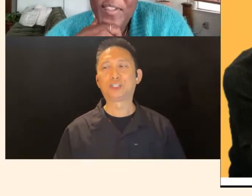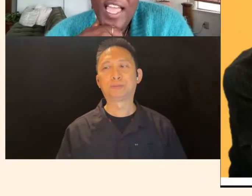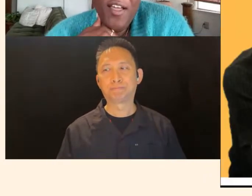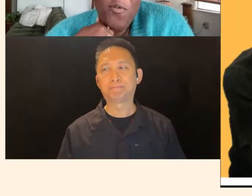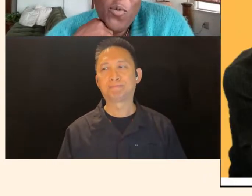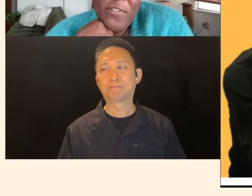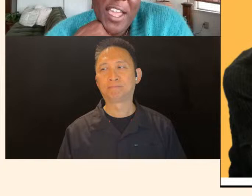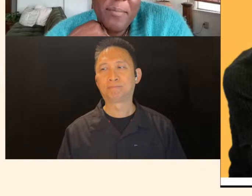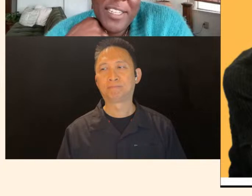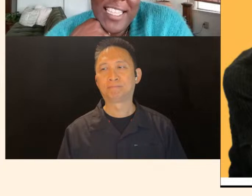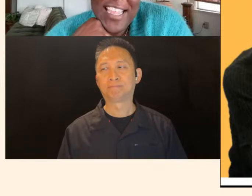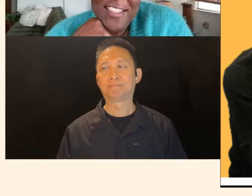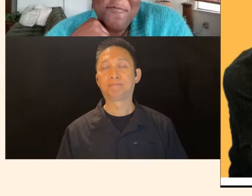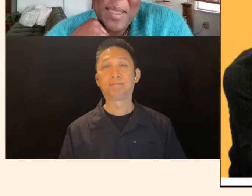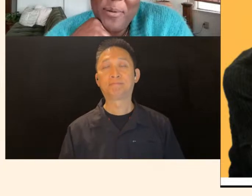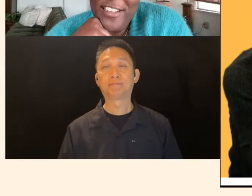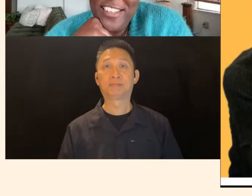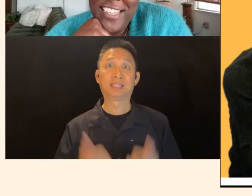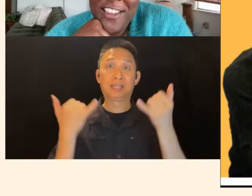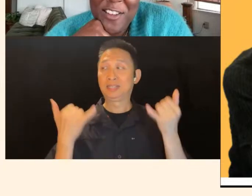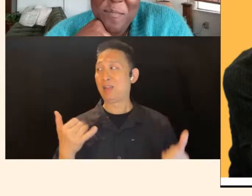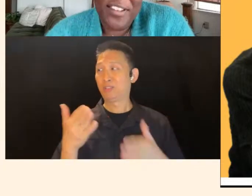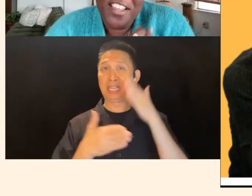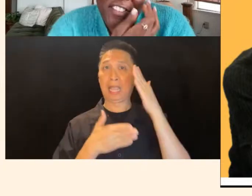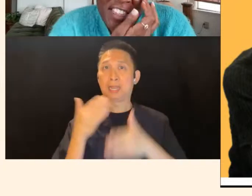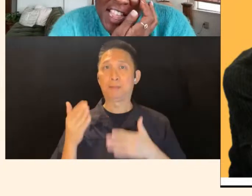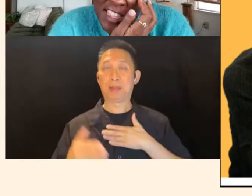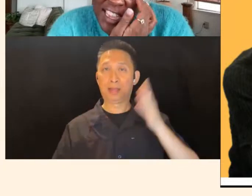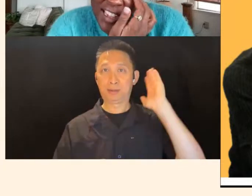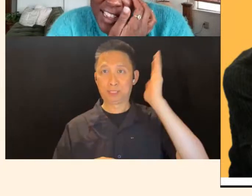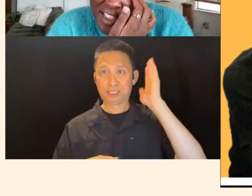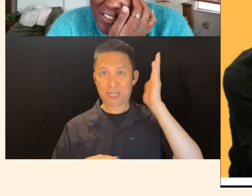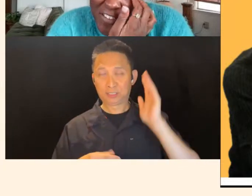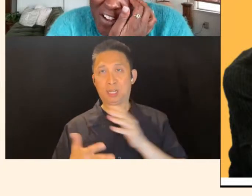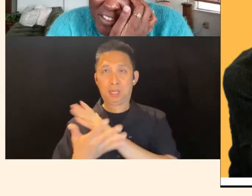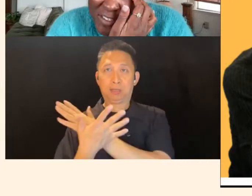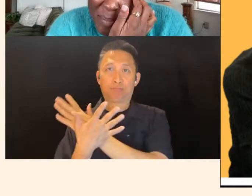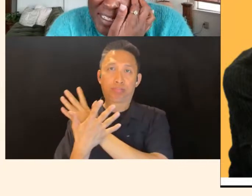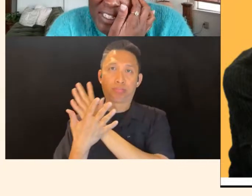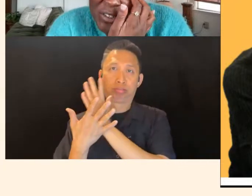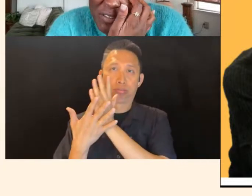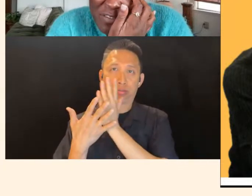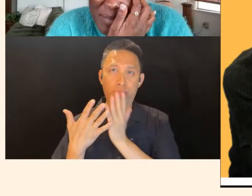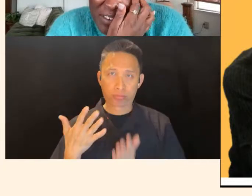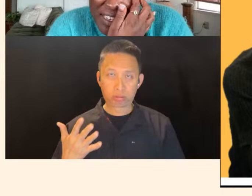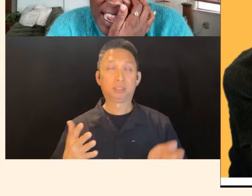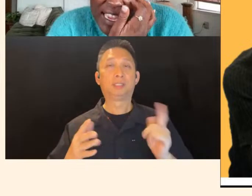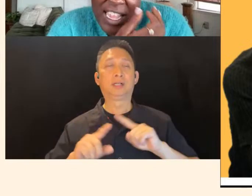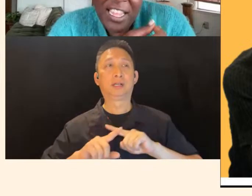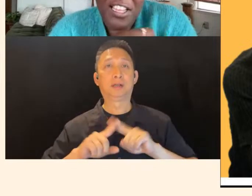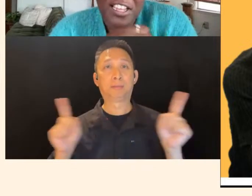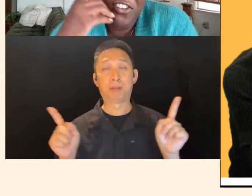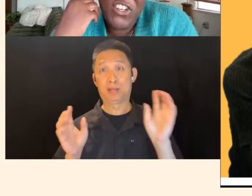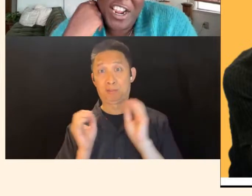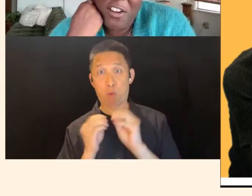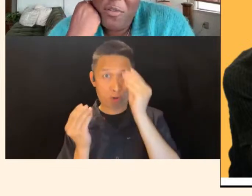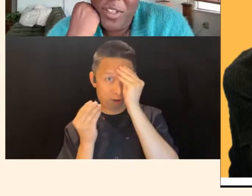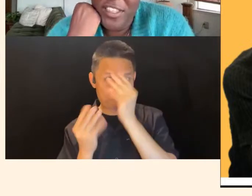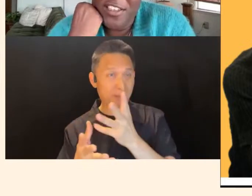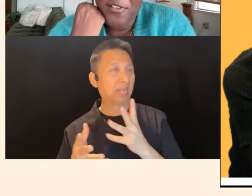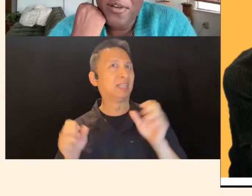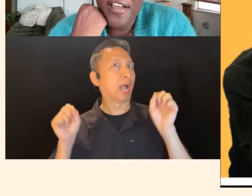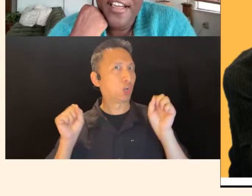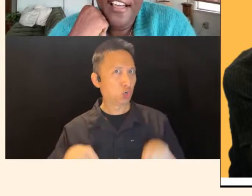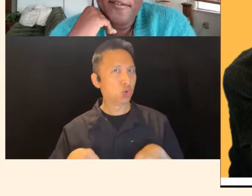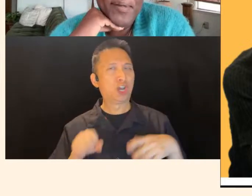So we've come to the end of my presentation, but definitely not the end of all of the potential information I could share